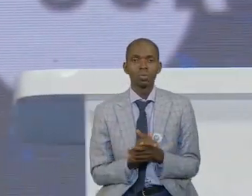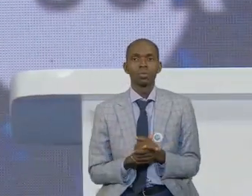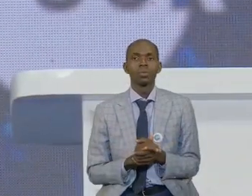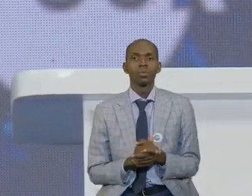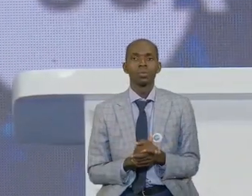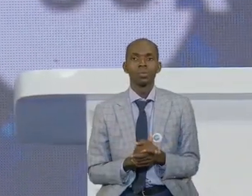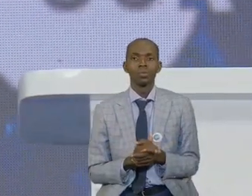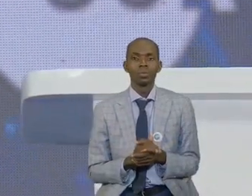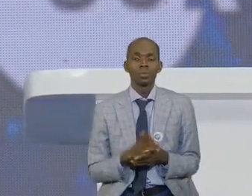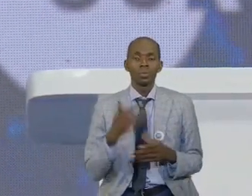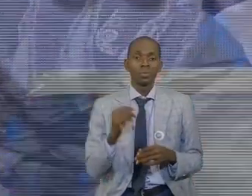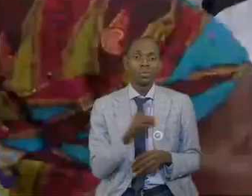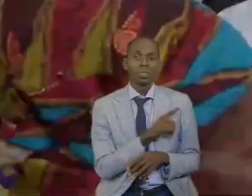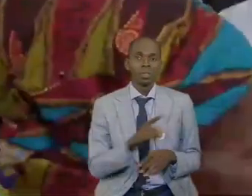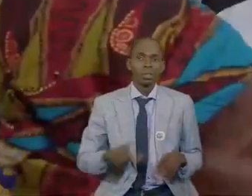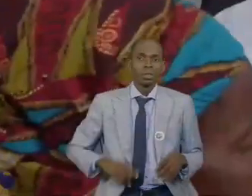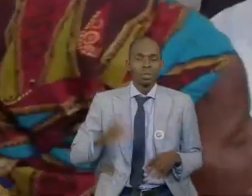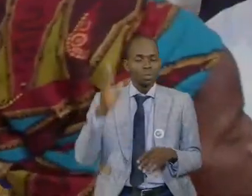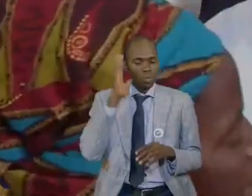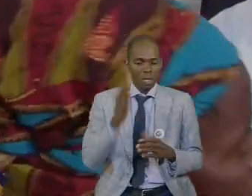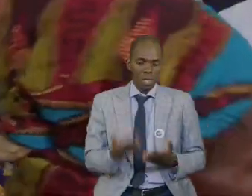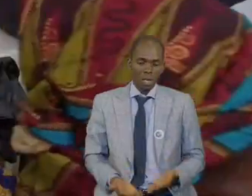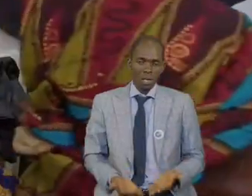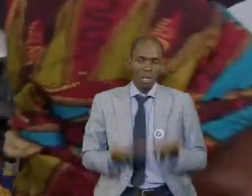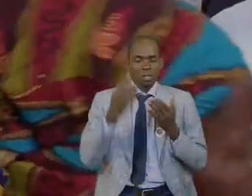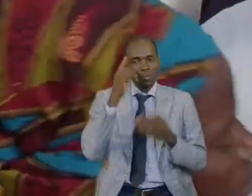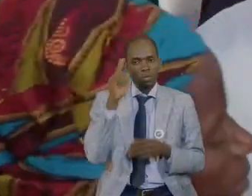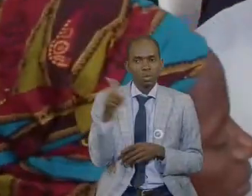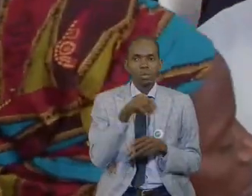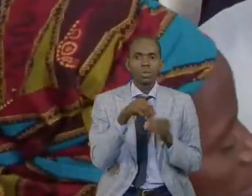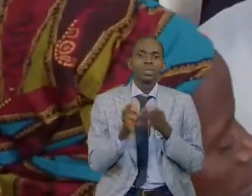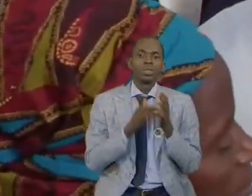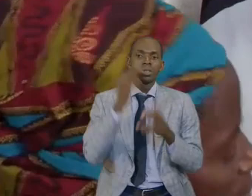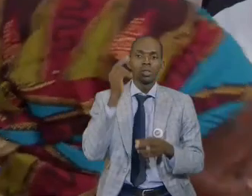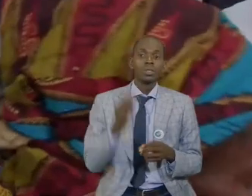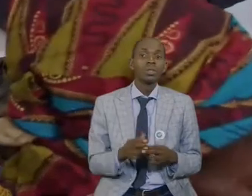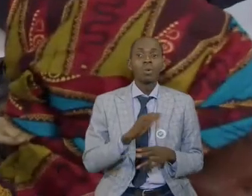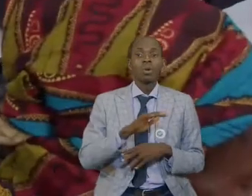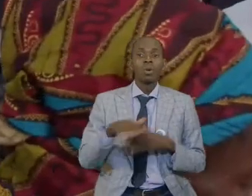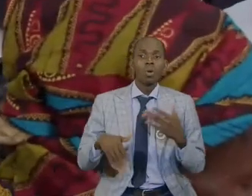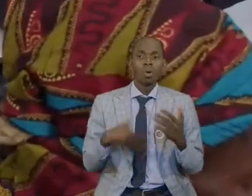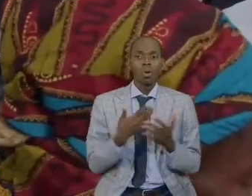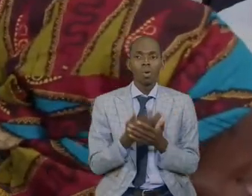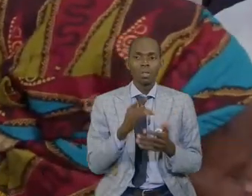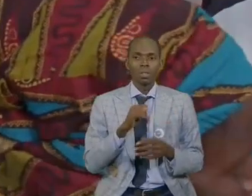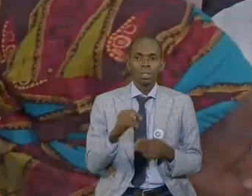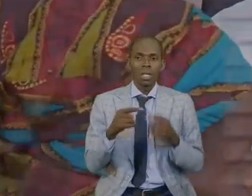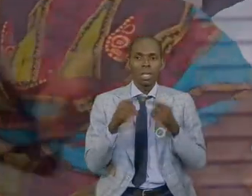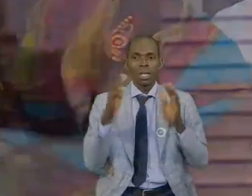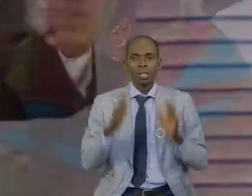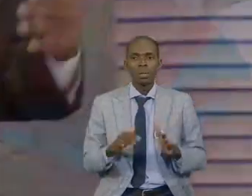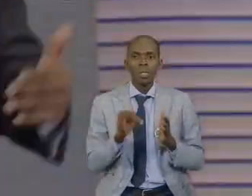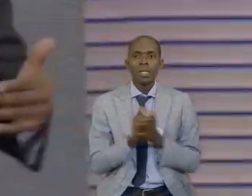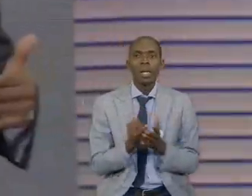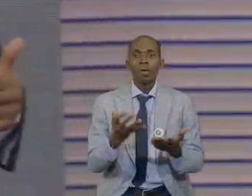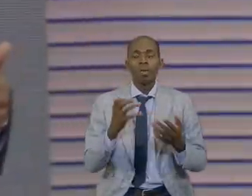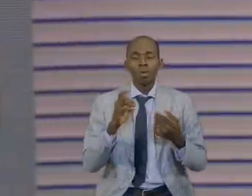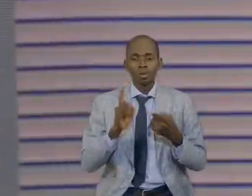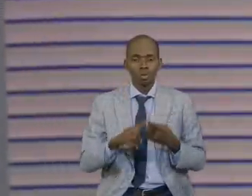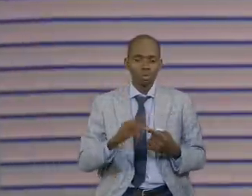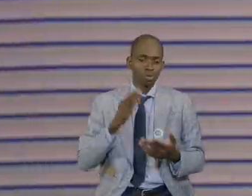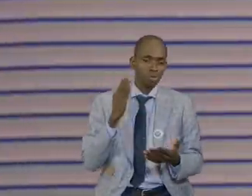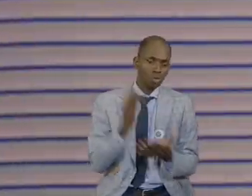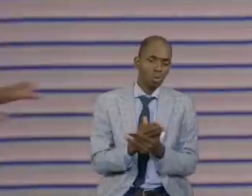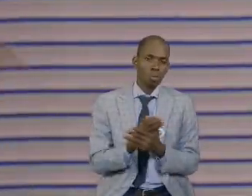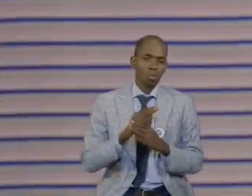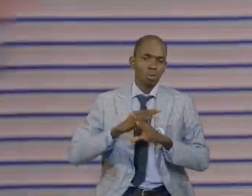the Lord will arise for you. All those enemies that want to hinder or stop